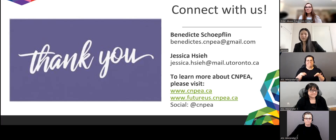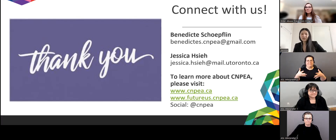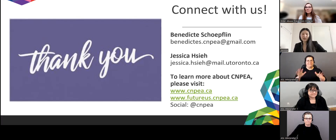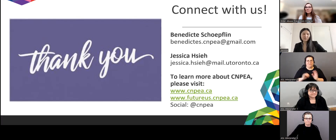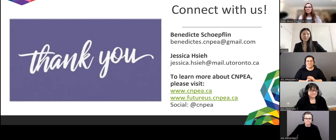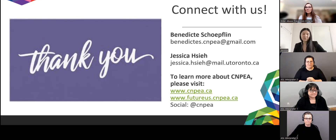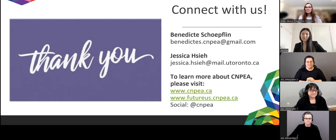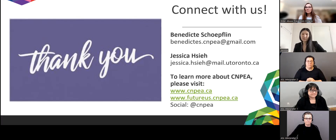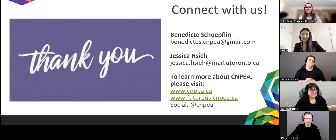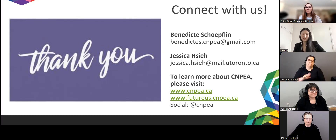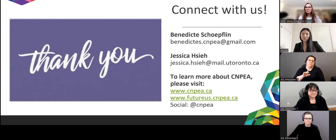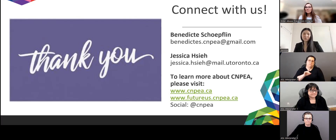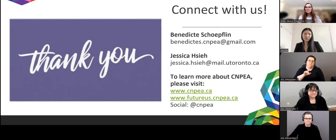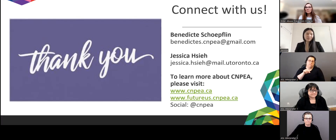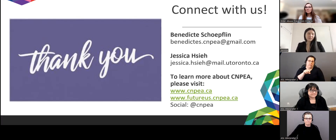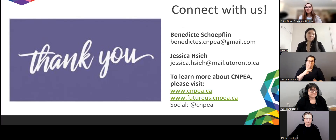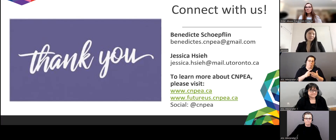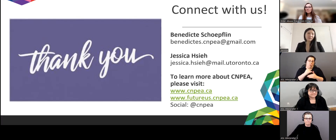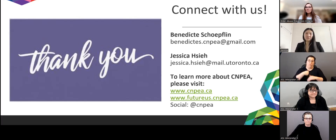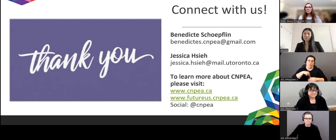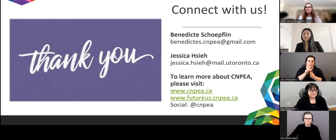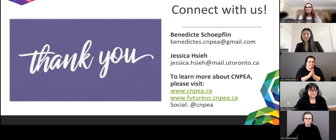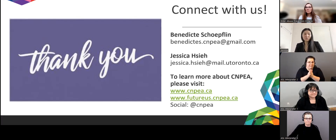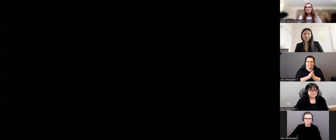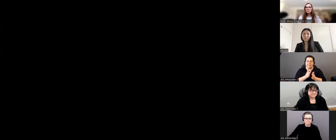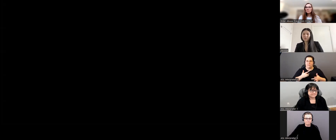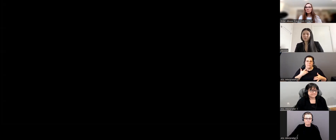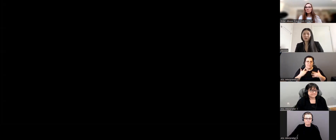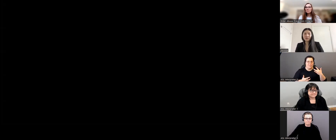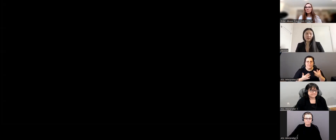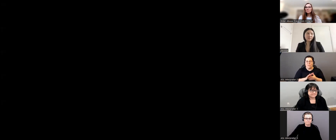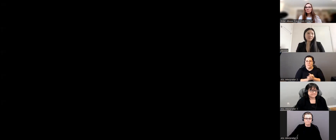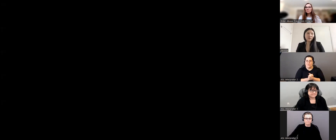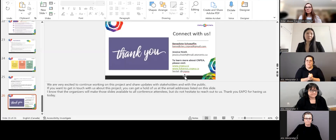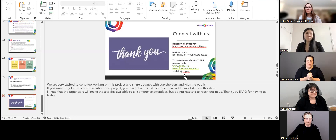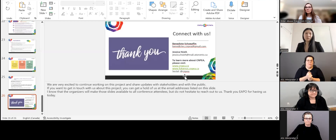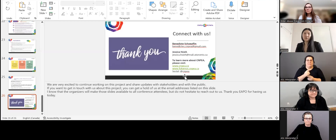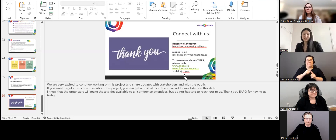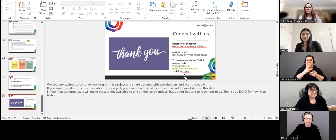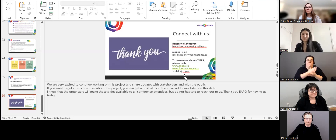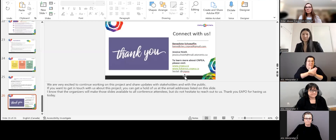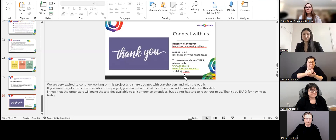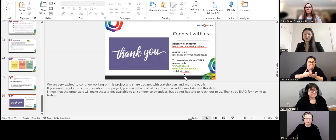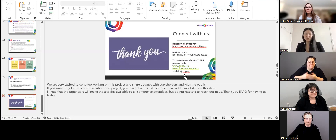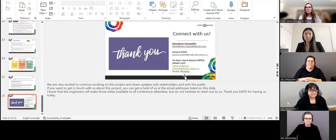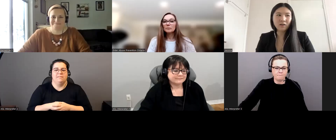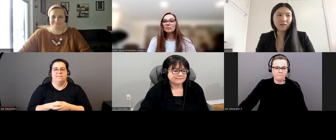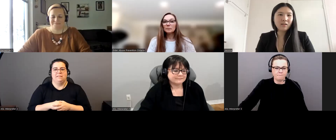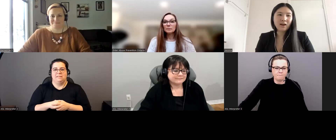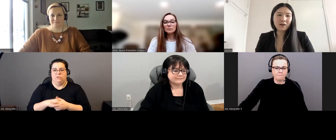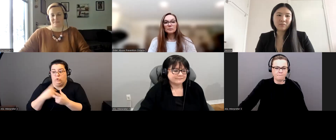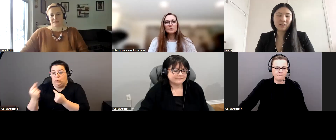of different phases to it. There's a lot of different moving parts as well. And with our Safe Spaces group as